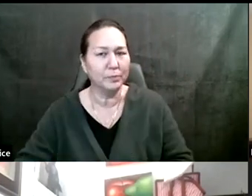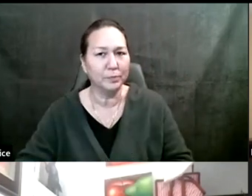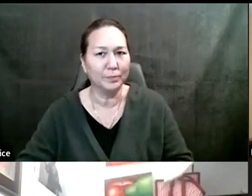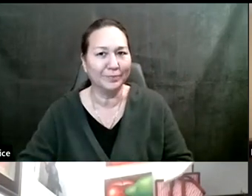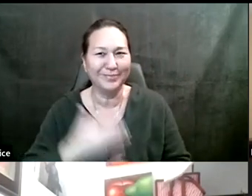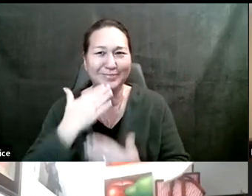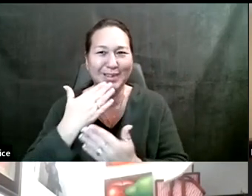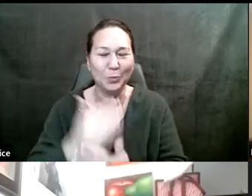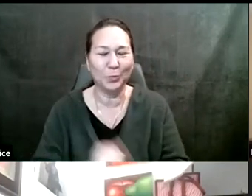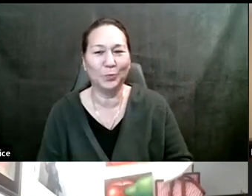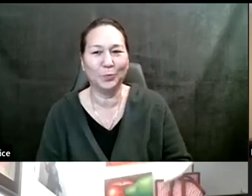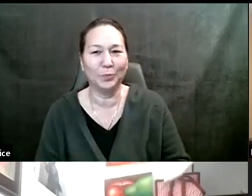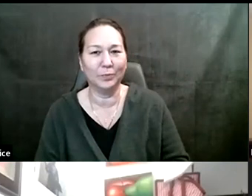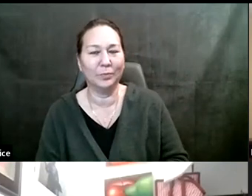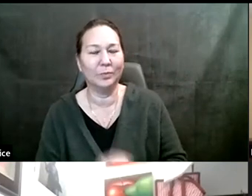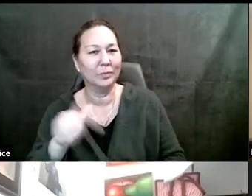Mr O'Neill